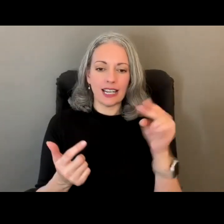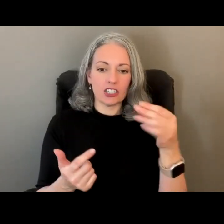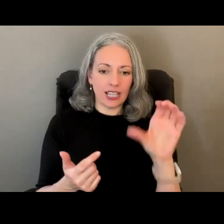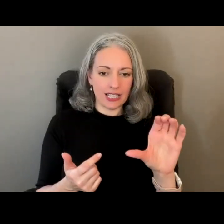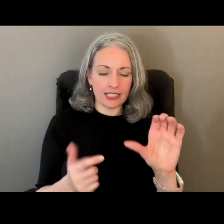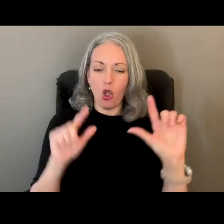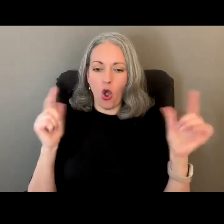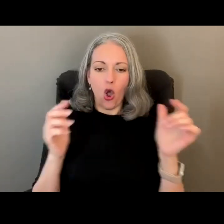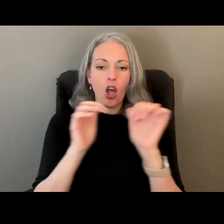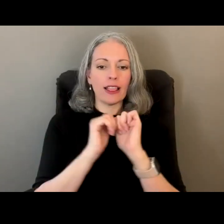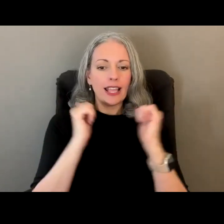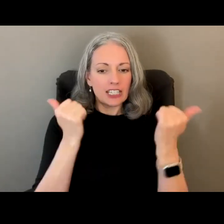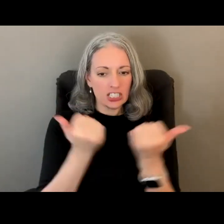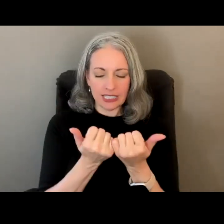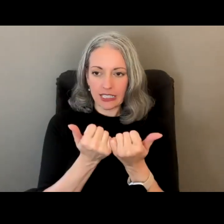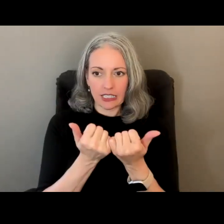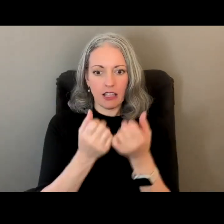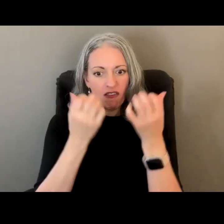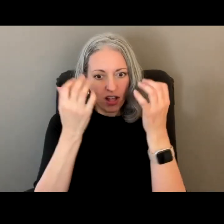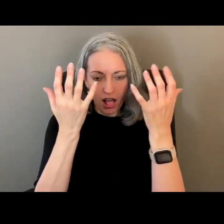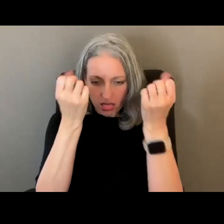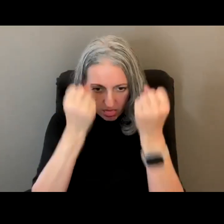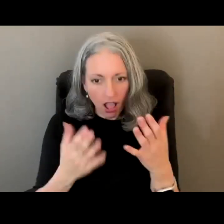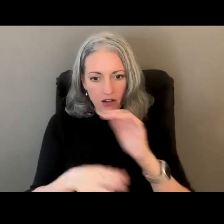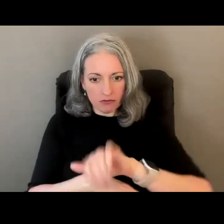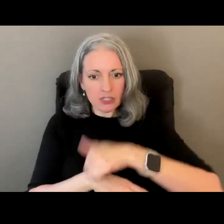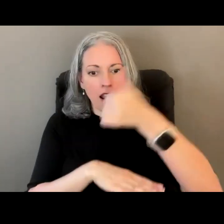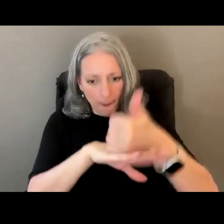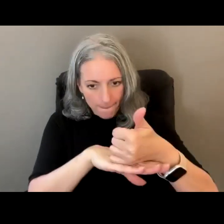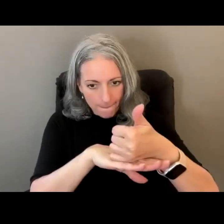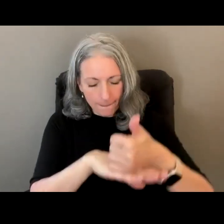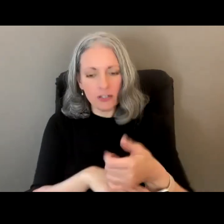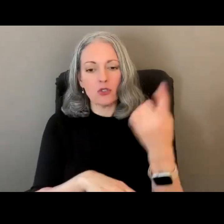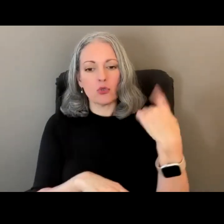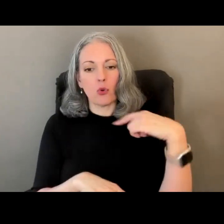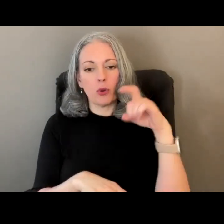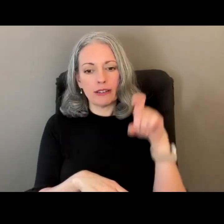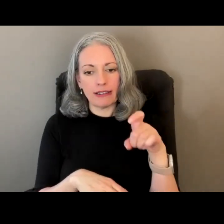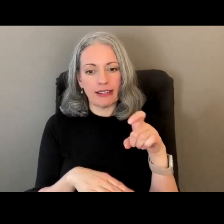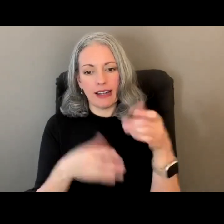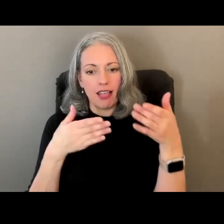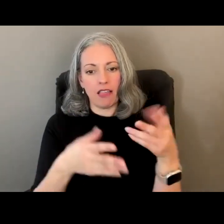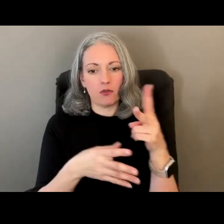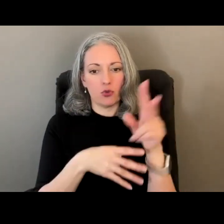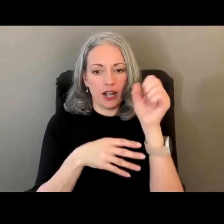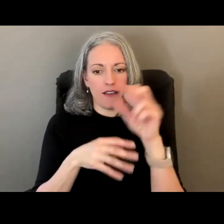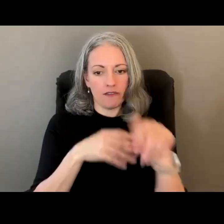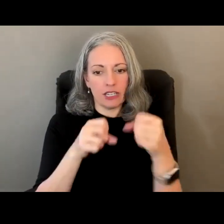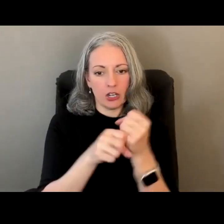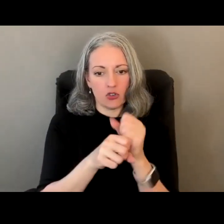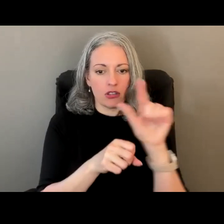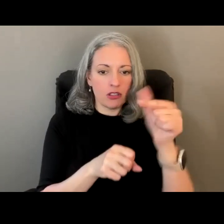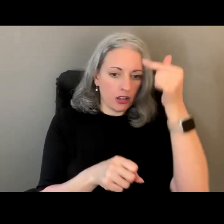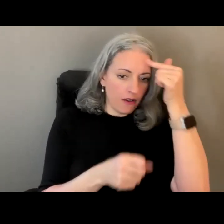agency table, there's plenty to implement. And we need, in our remaining 2.5 years with Governor Newsom's leadership and Secretary Galley's